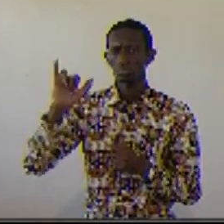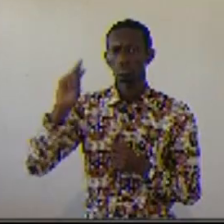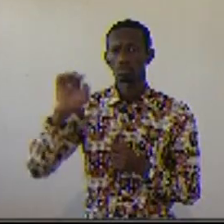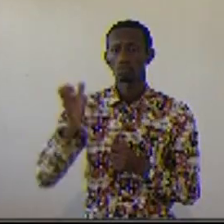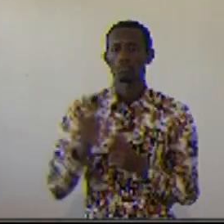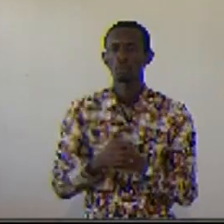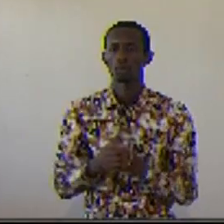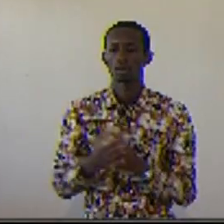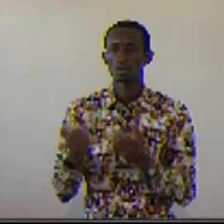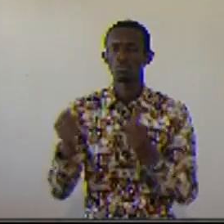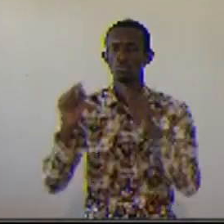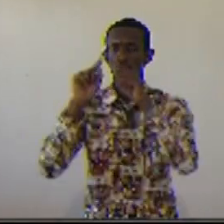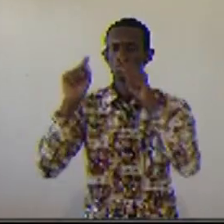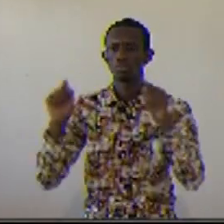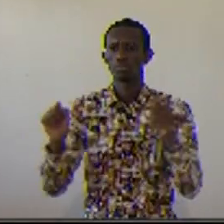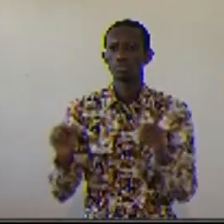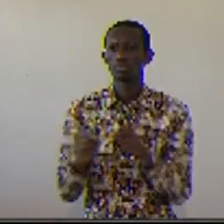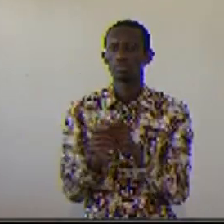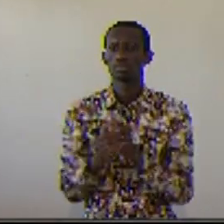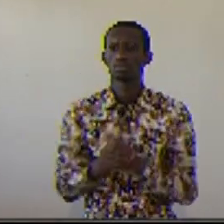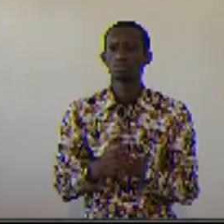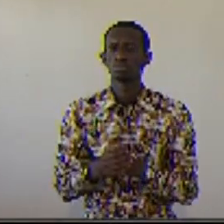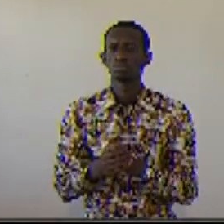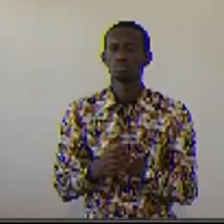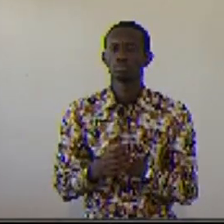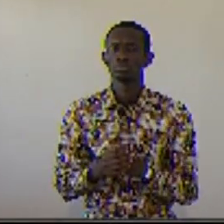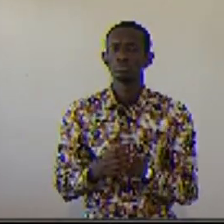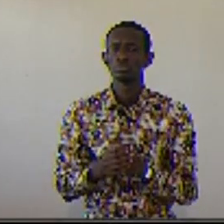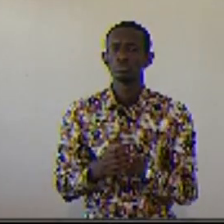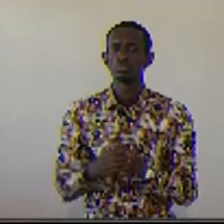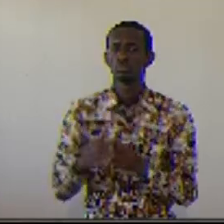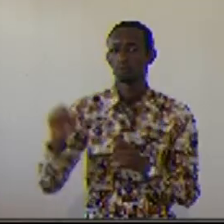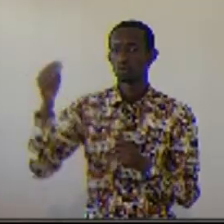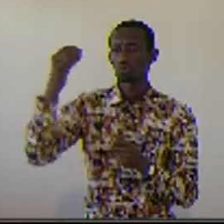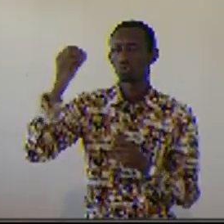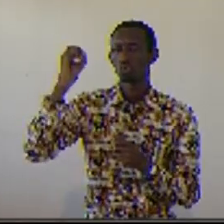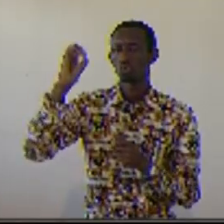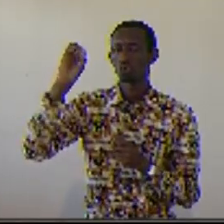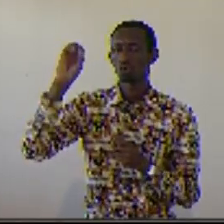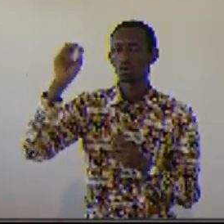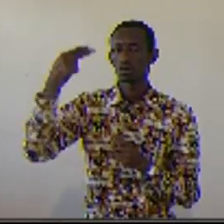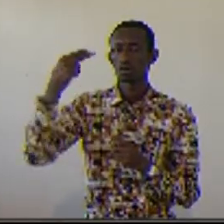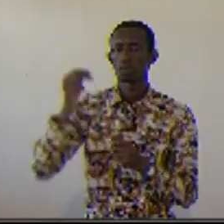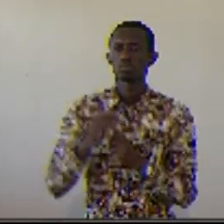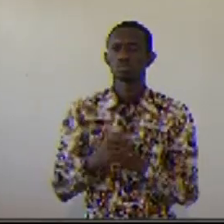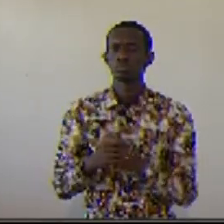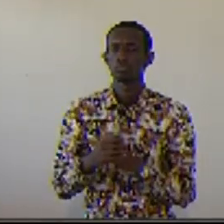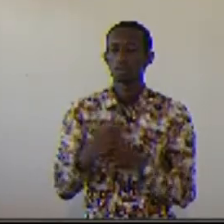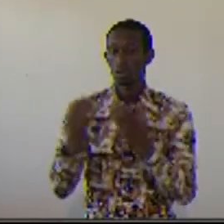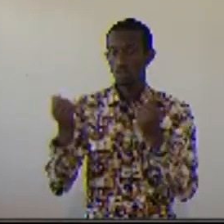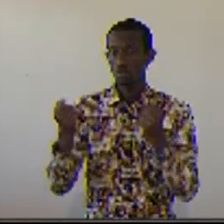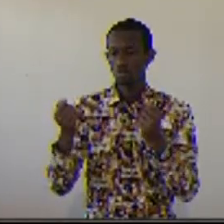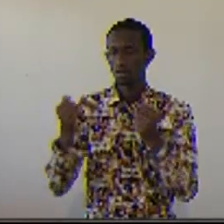you need to always remember the structures. This is the phenol. So it contains an